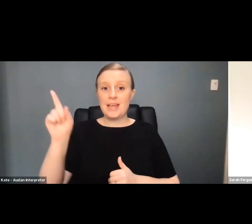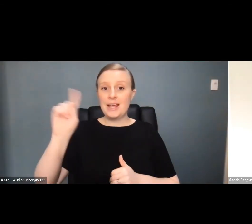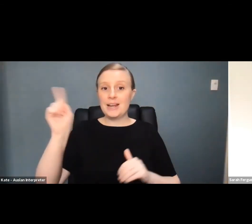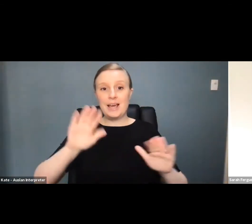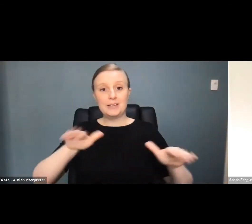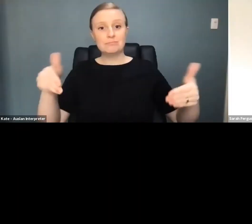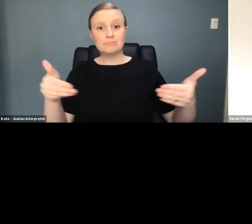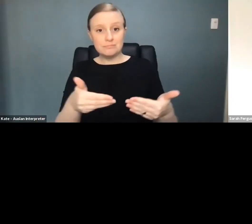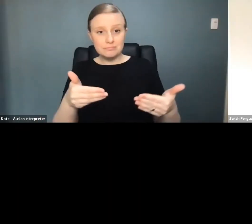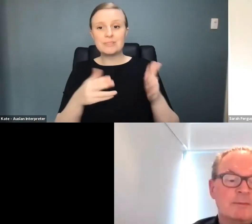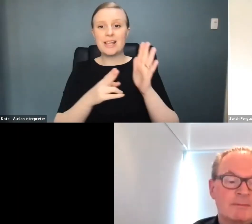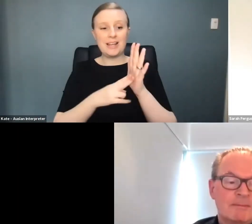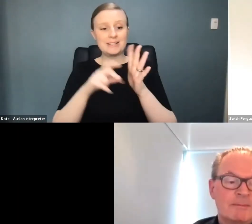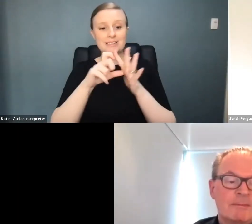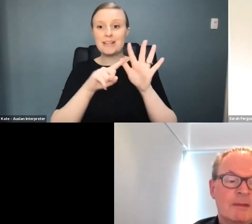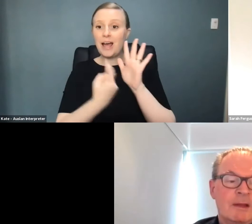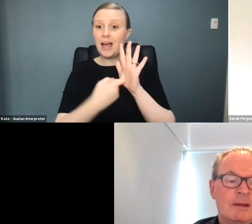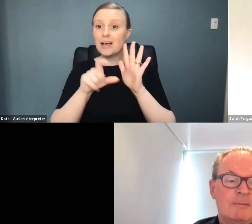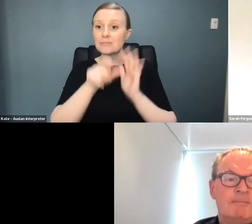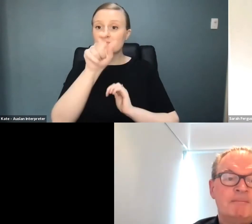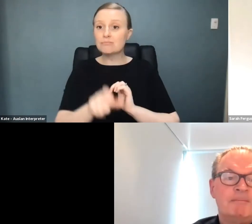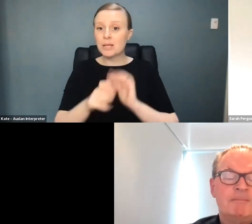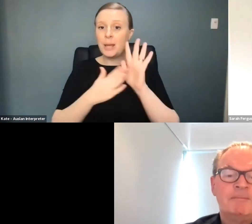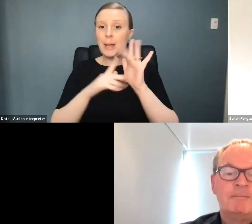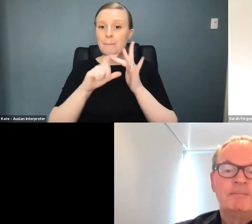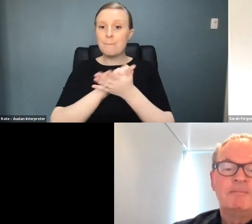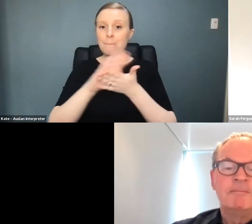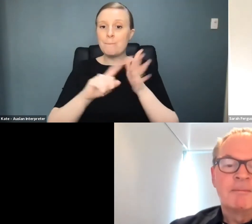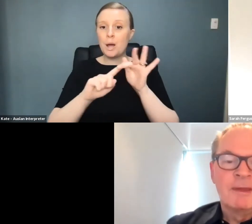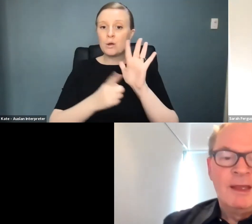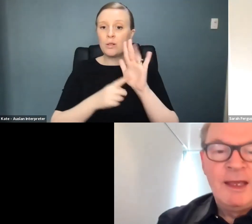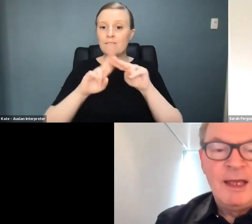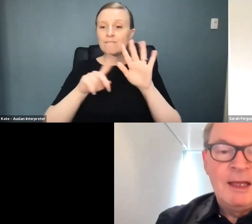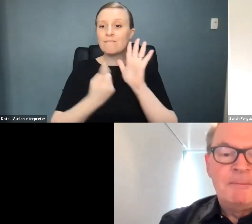NDARC. Over to you, Michael. Thanks, everyone. Have a great session.